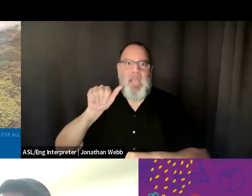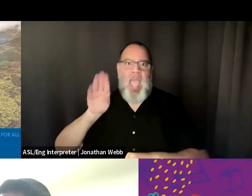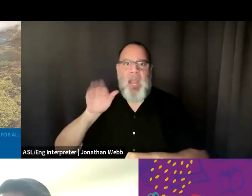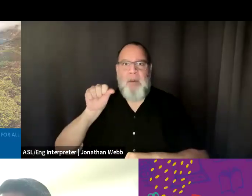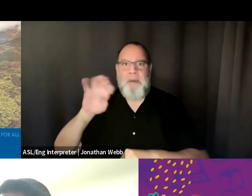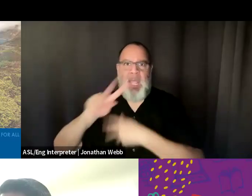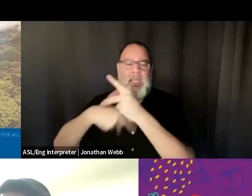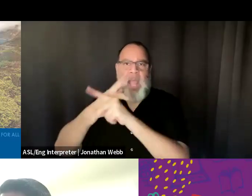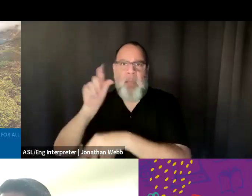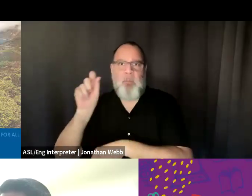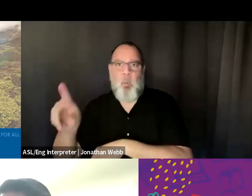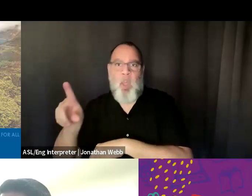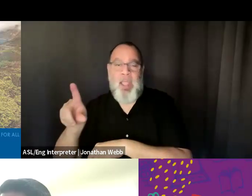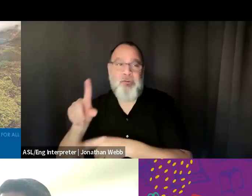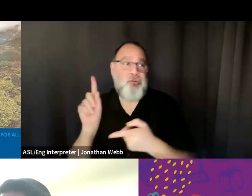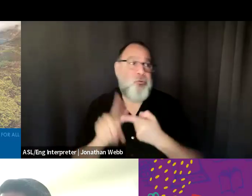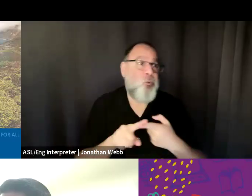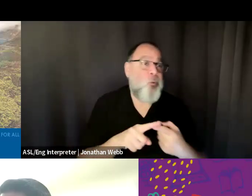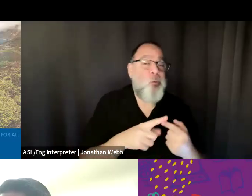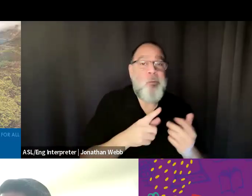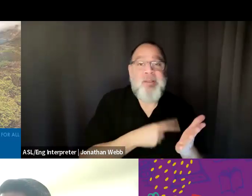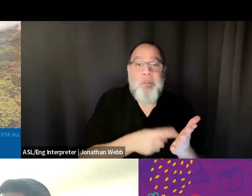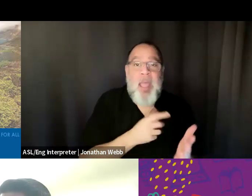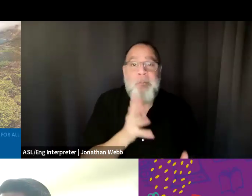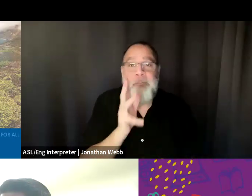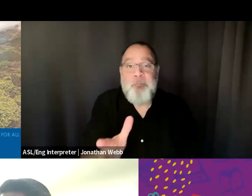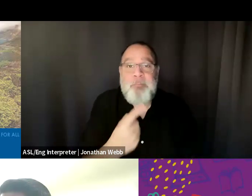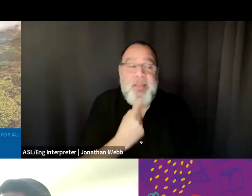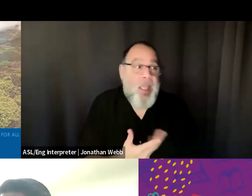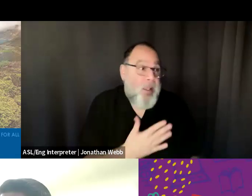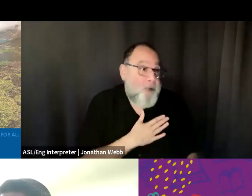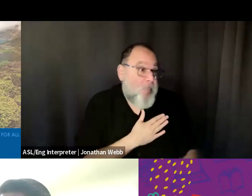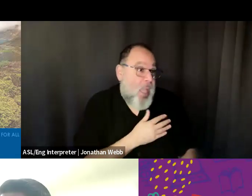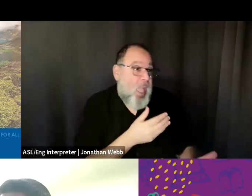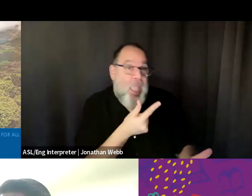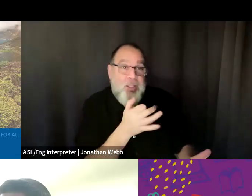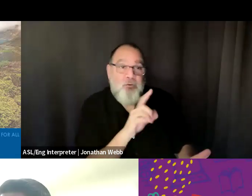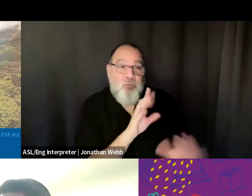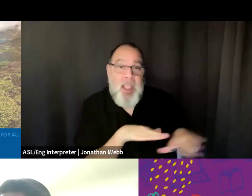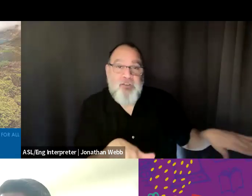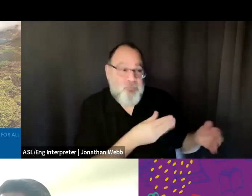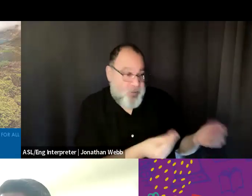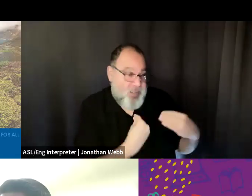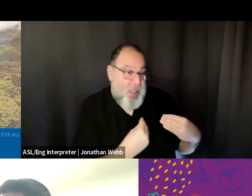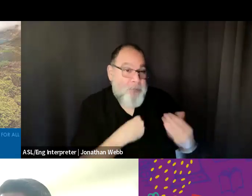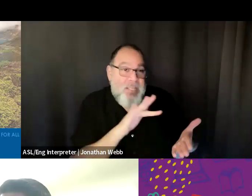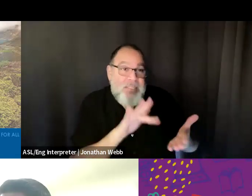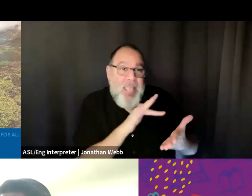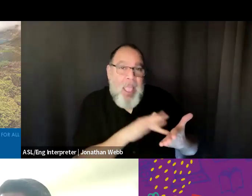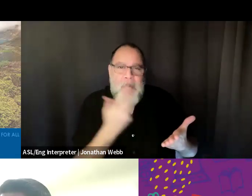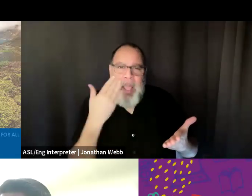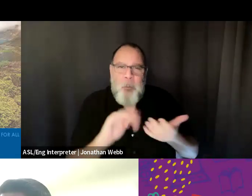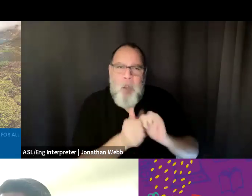how to turn it on. And so any level of training support, again, whether it's aimed at the public through public programs or whether it's aimed at